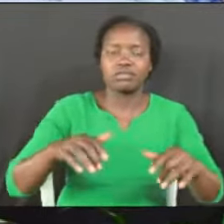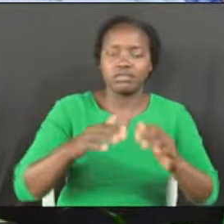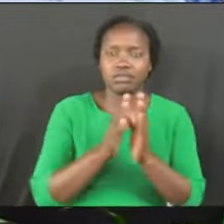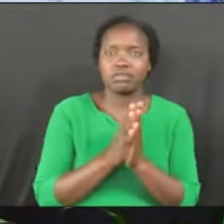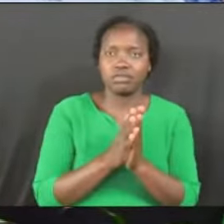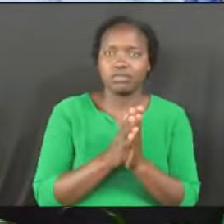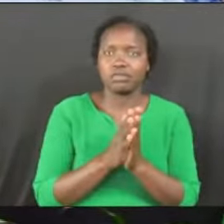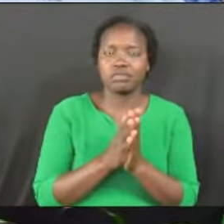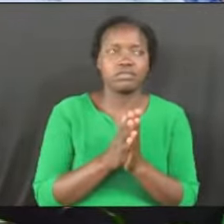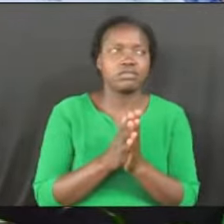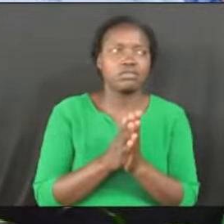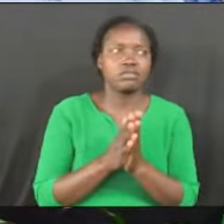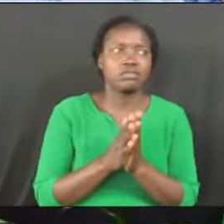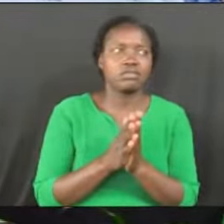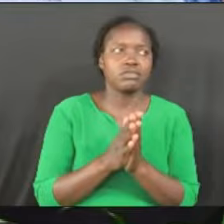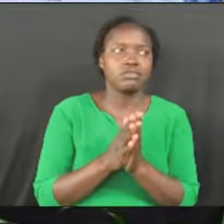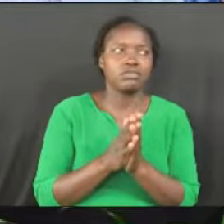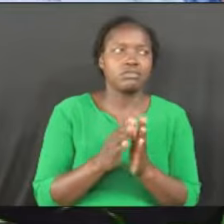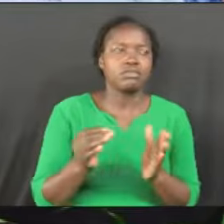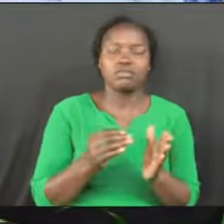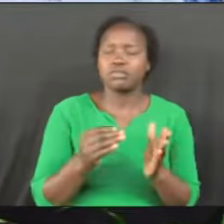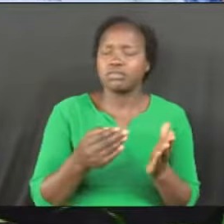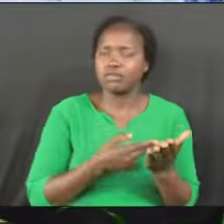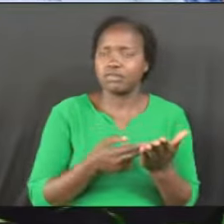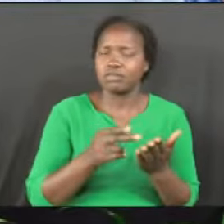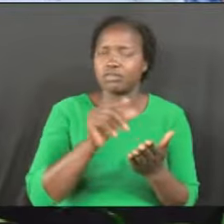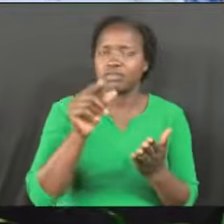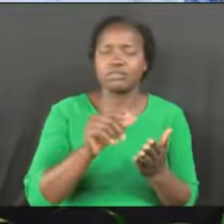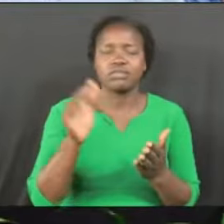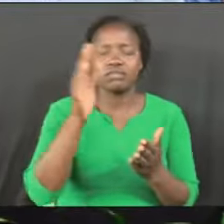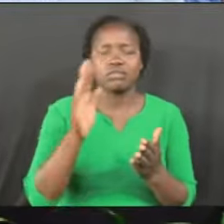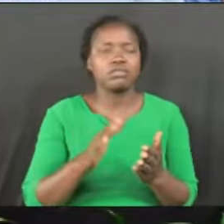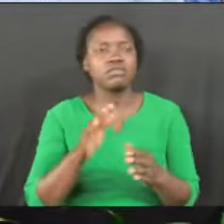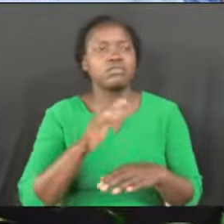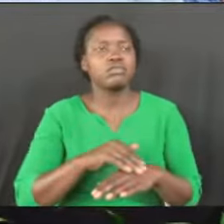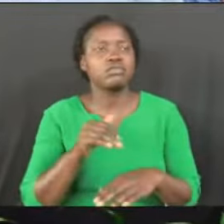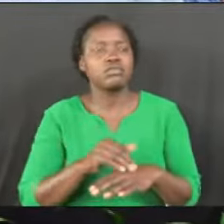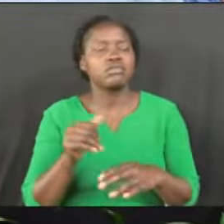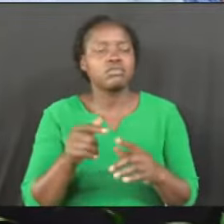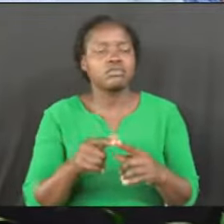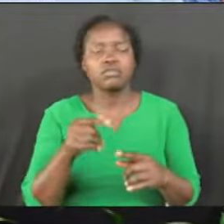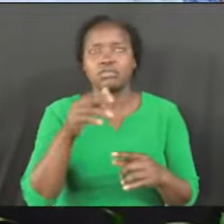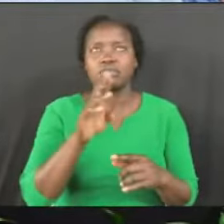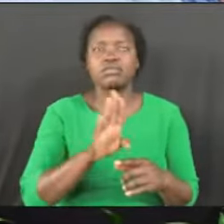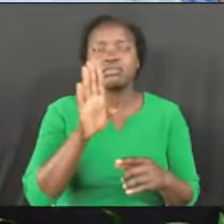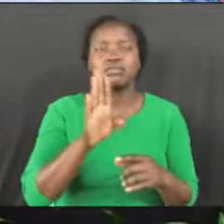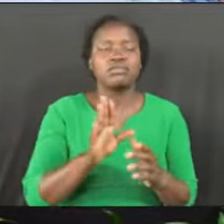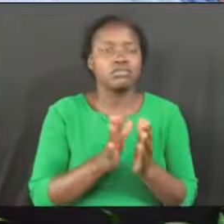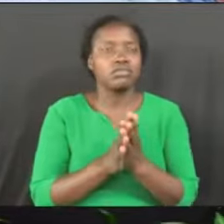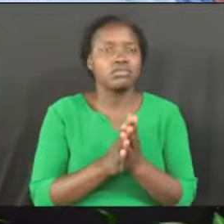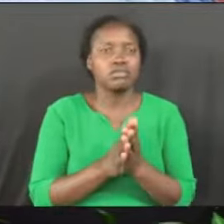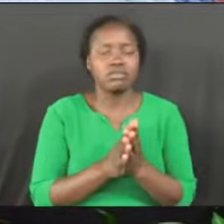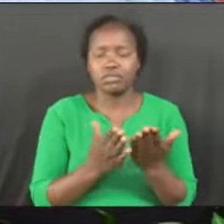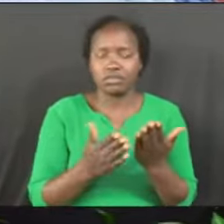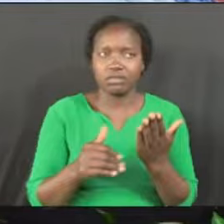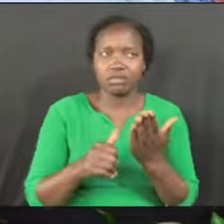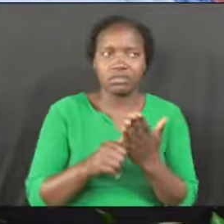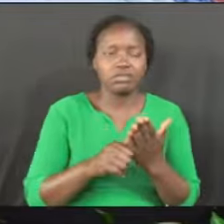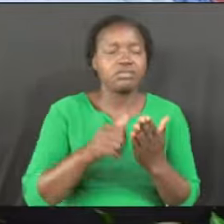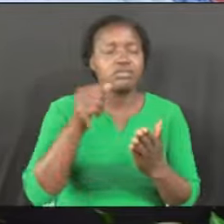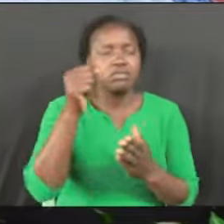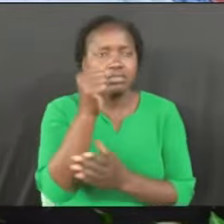at a low moment on the old rugged cross, he didn't call on his pedigree. He did not call the names